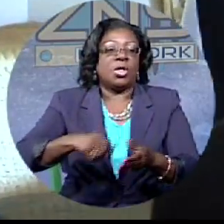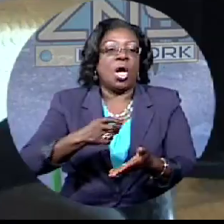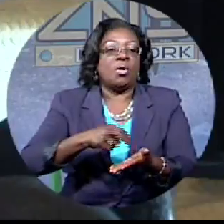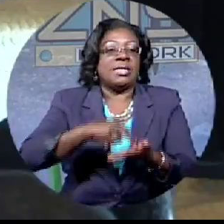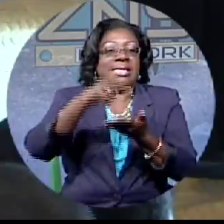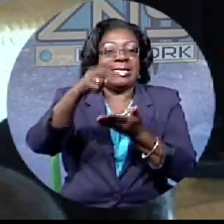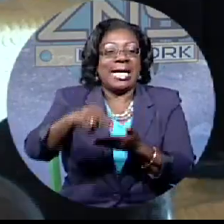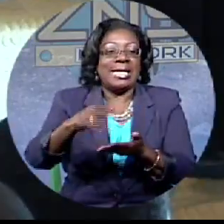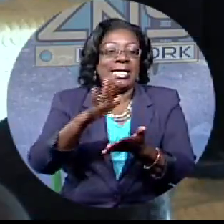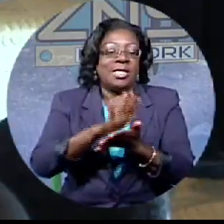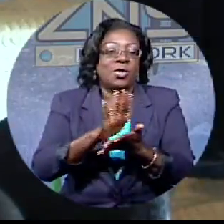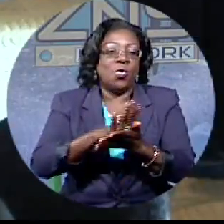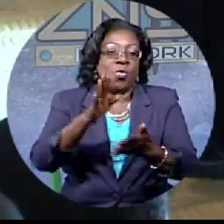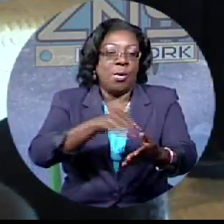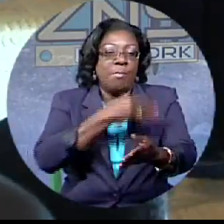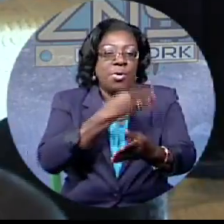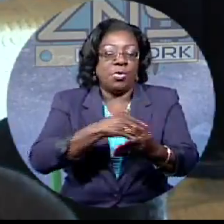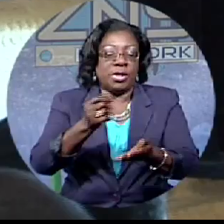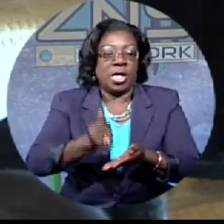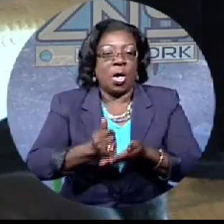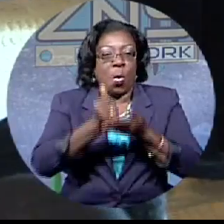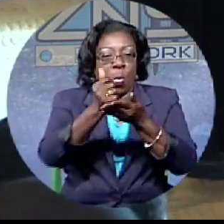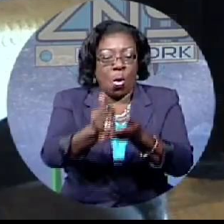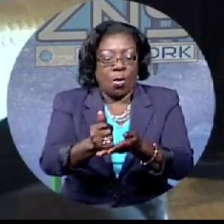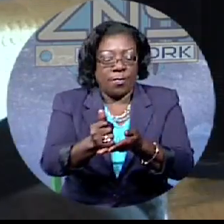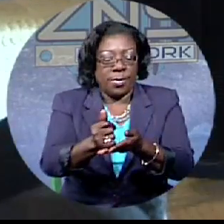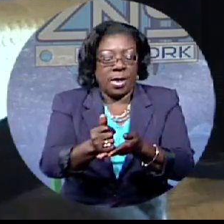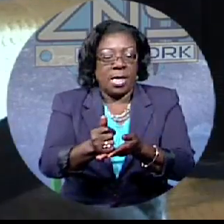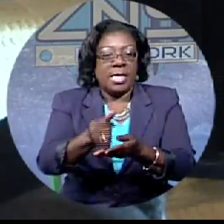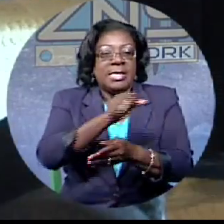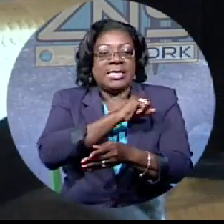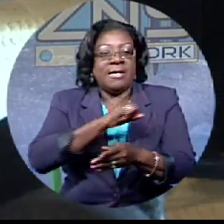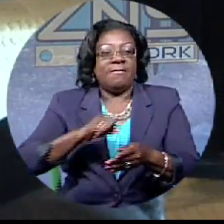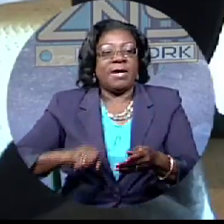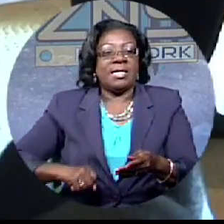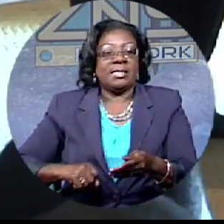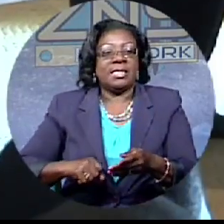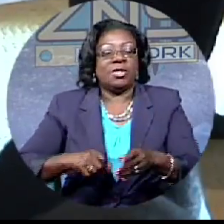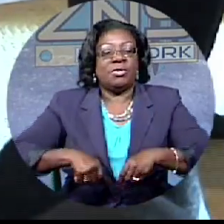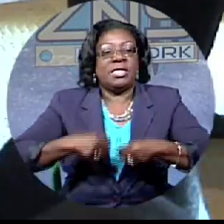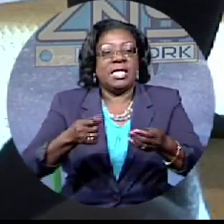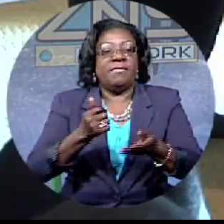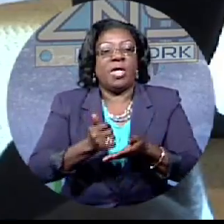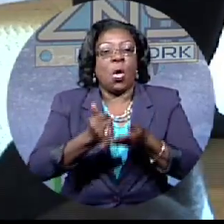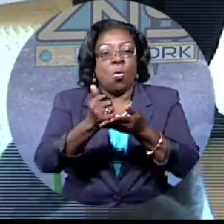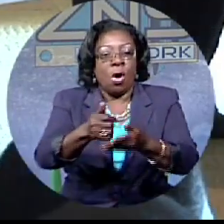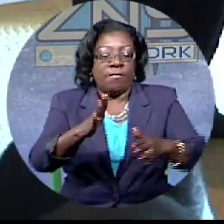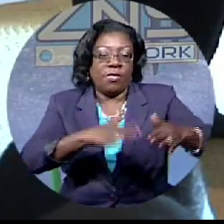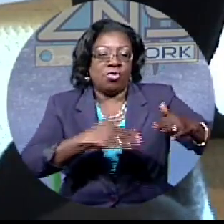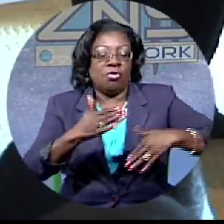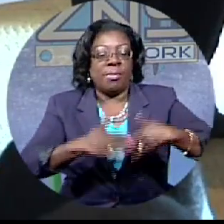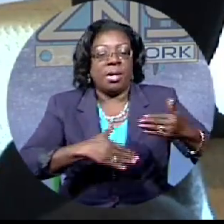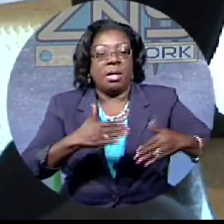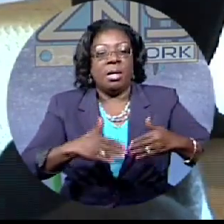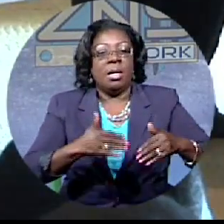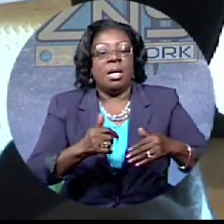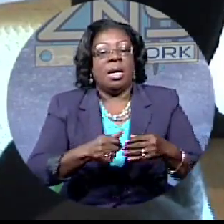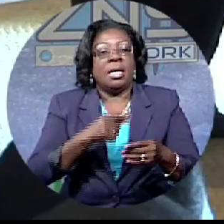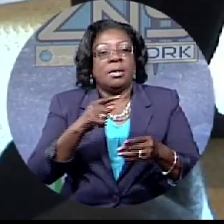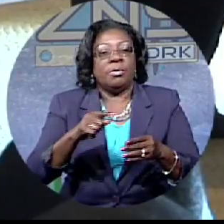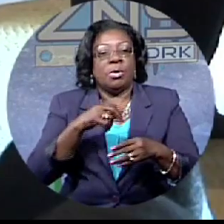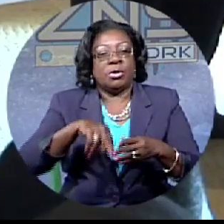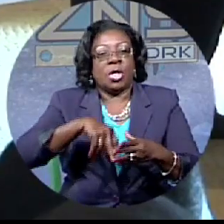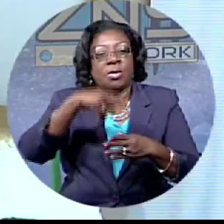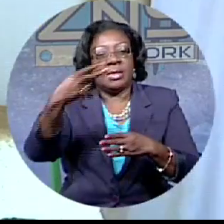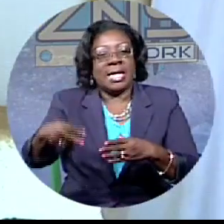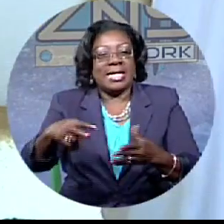Award. St. Francis and St. Joseph Primary School received the award for drama, Revere School of Excellence received the Most Outstanding School in